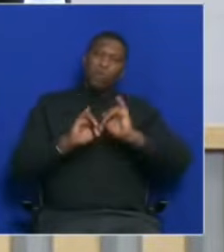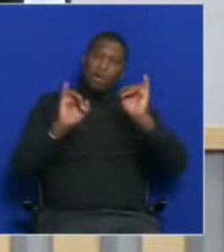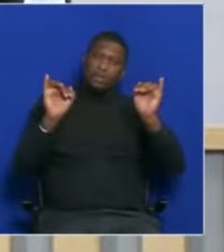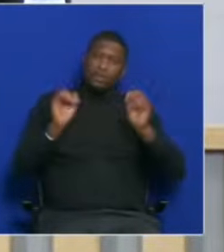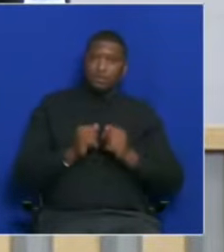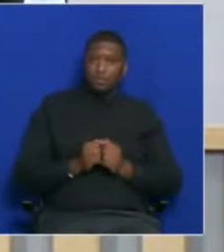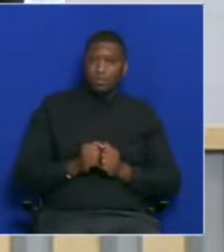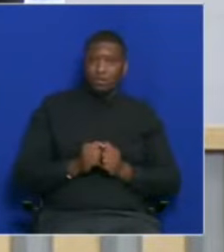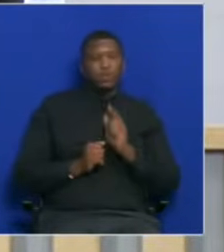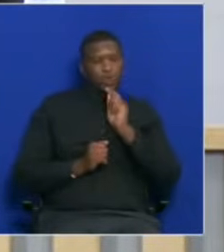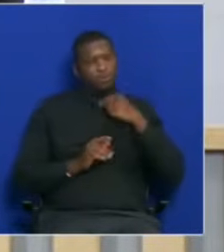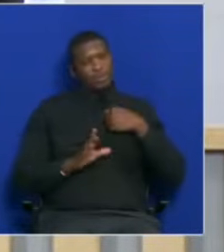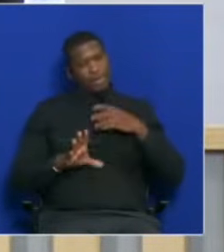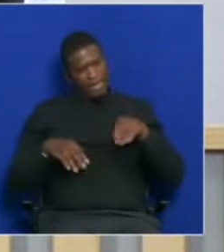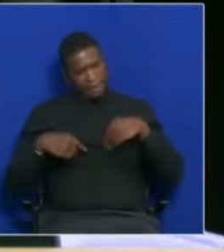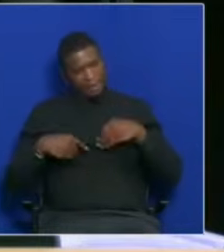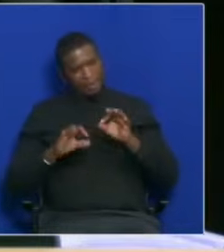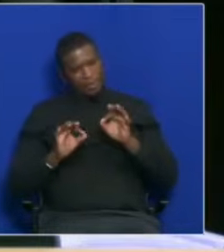Chair.